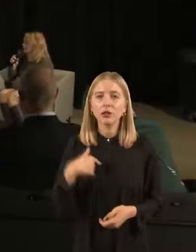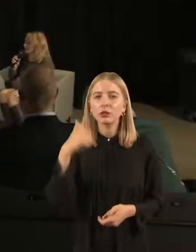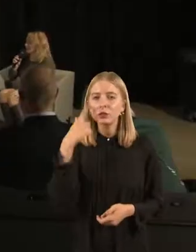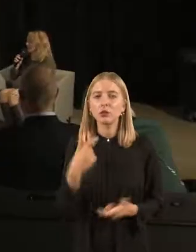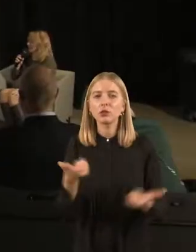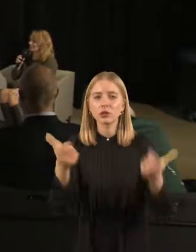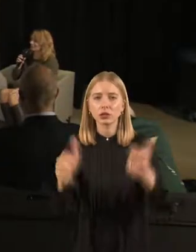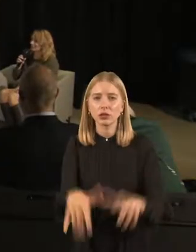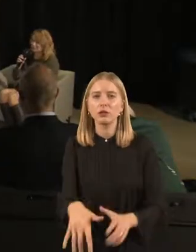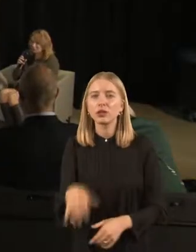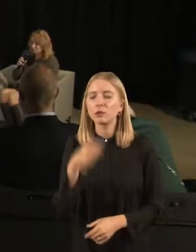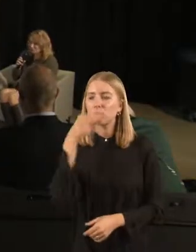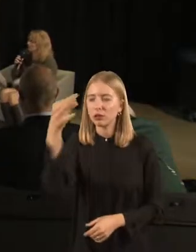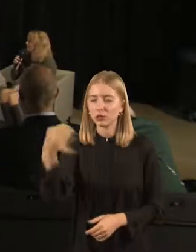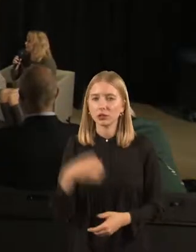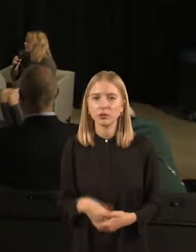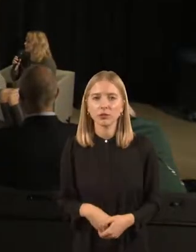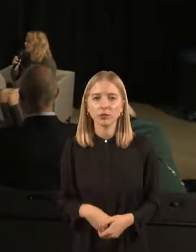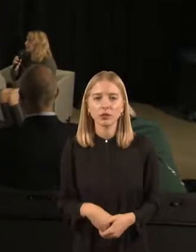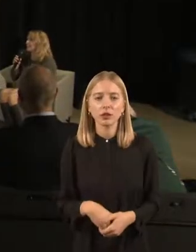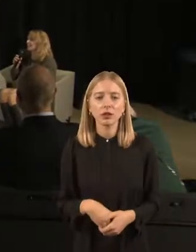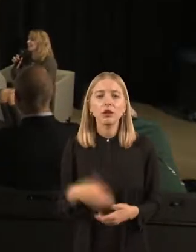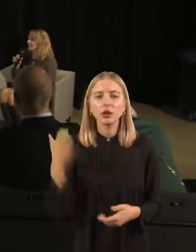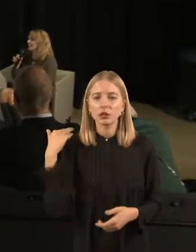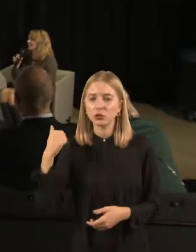our goals faster.